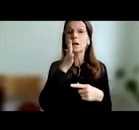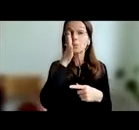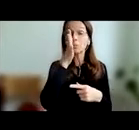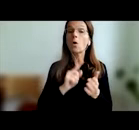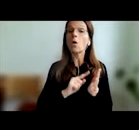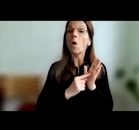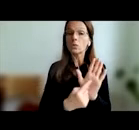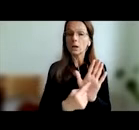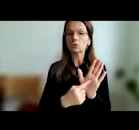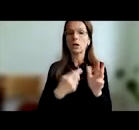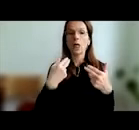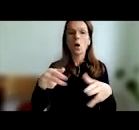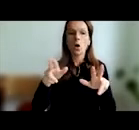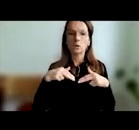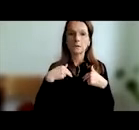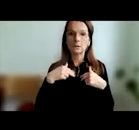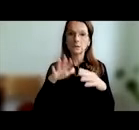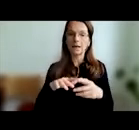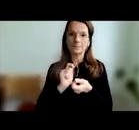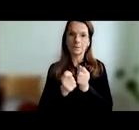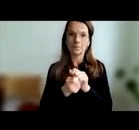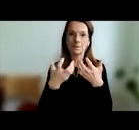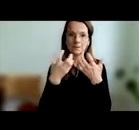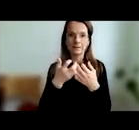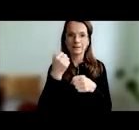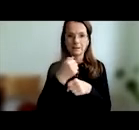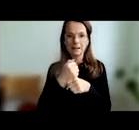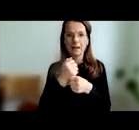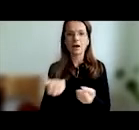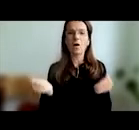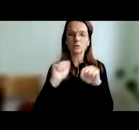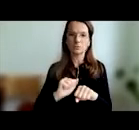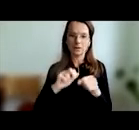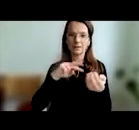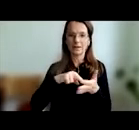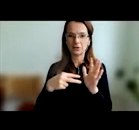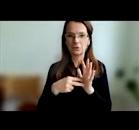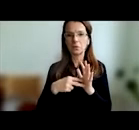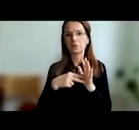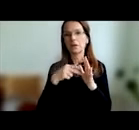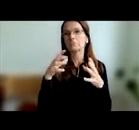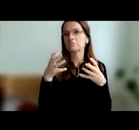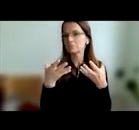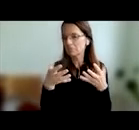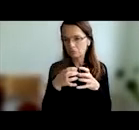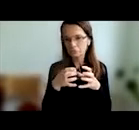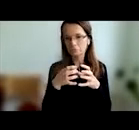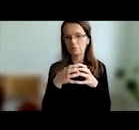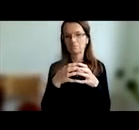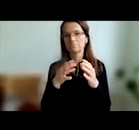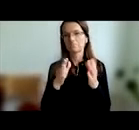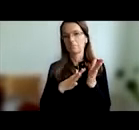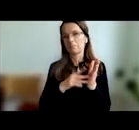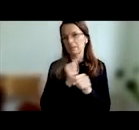policies that will reflect the response to change in the labor market in businesses,